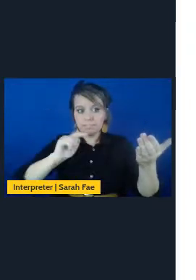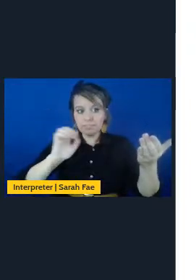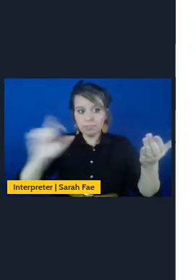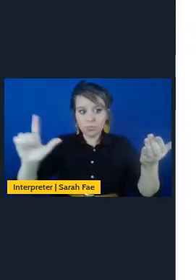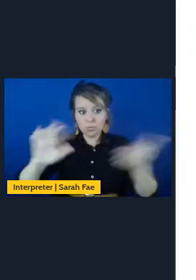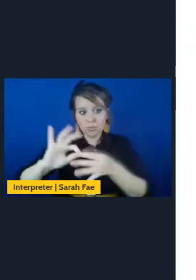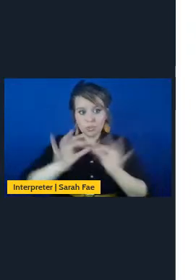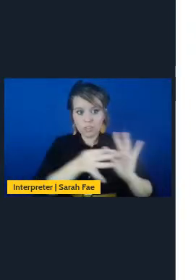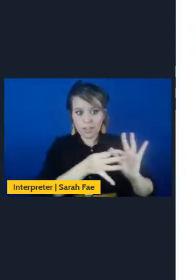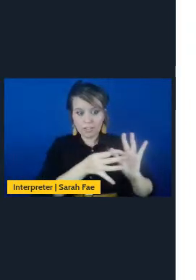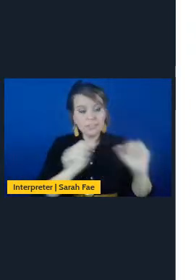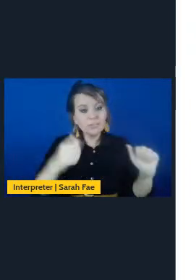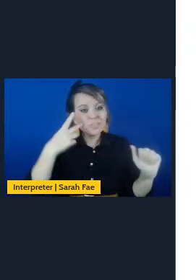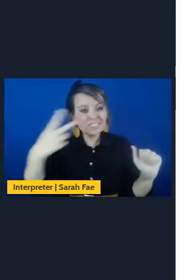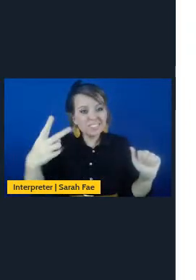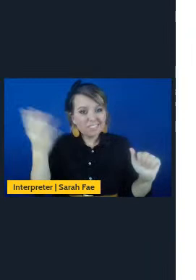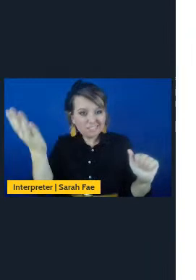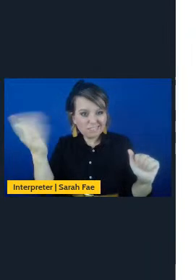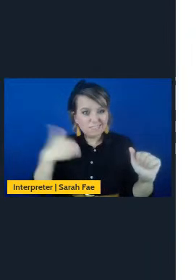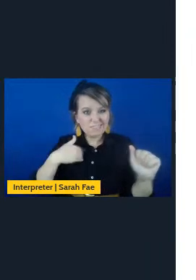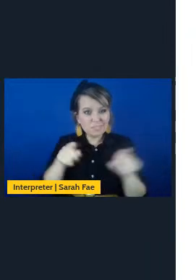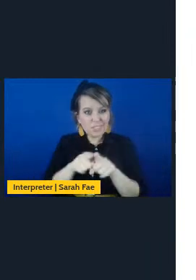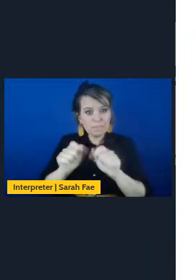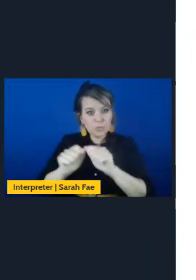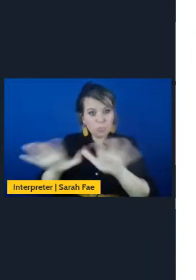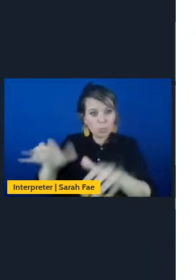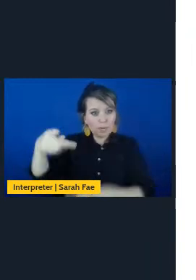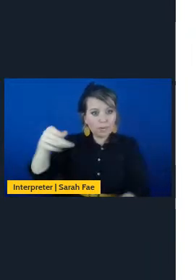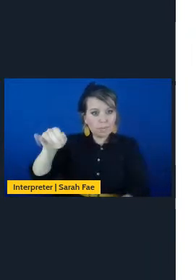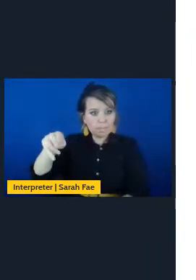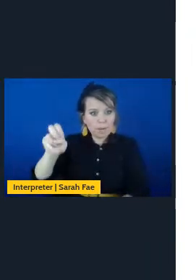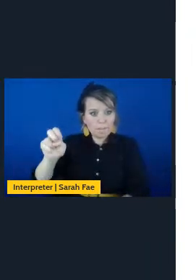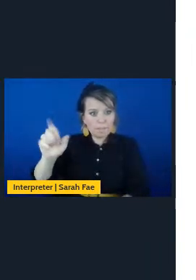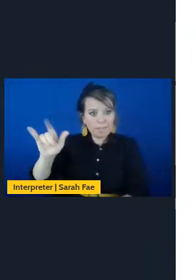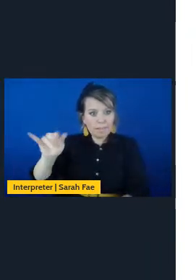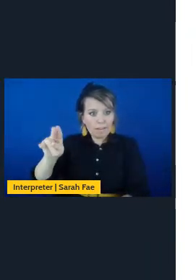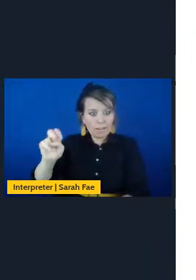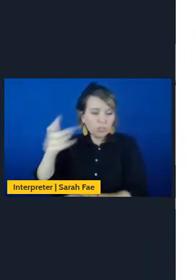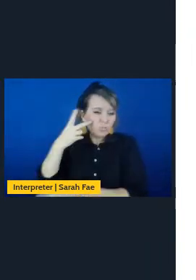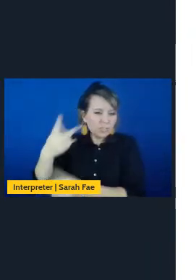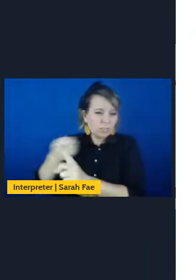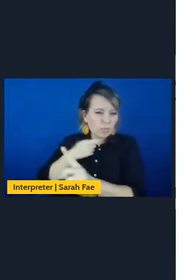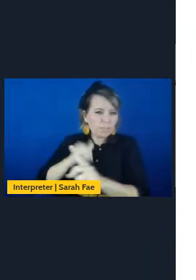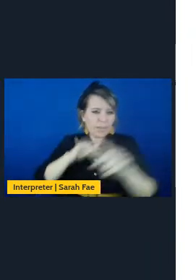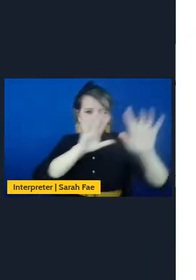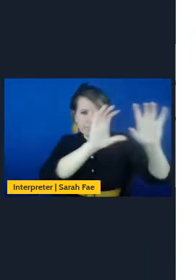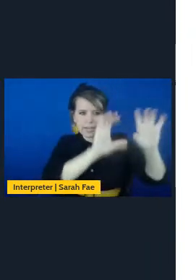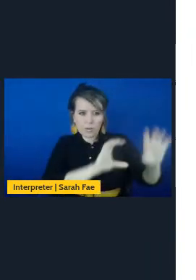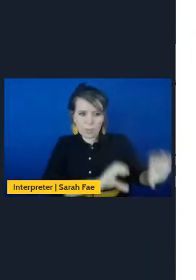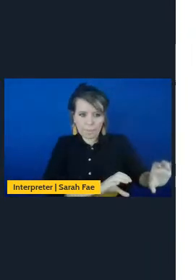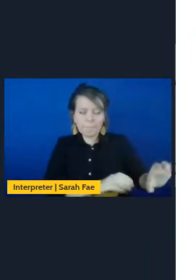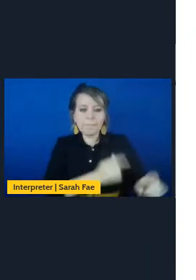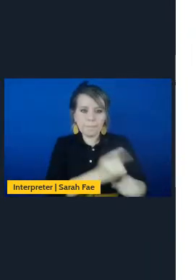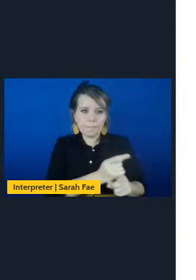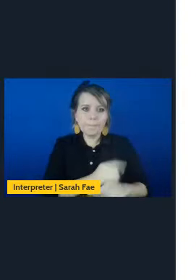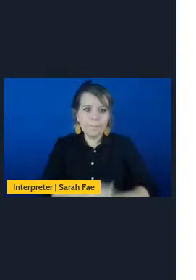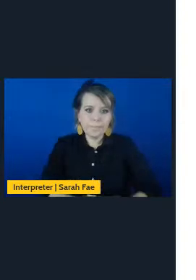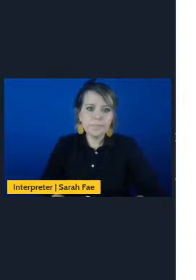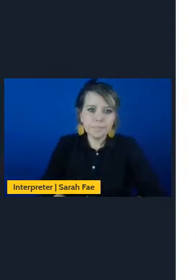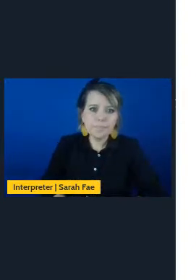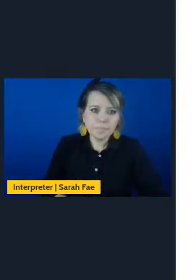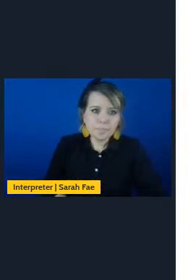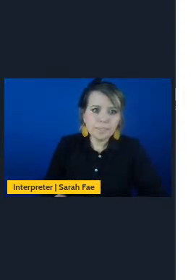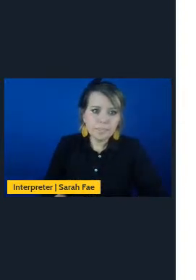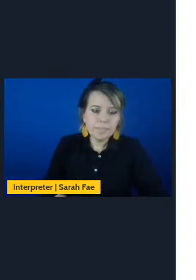as you can see, it has that same deployment pipeline that you've seen on the diagram with the related AWS resources. And